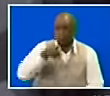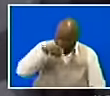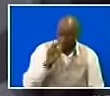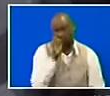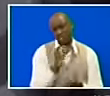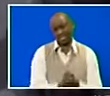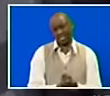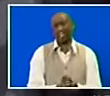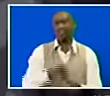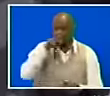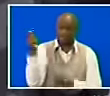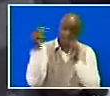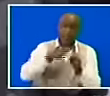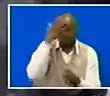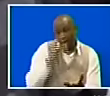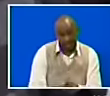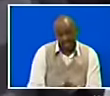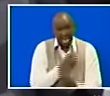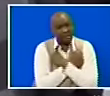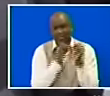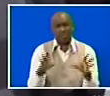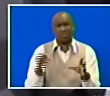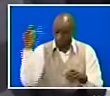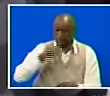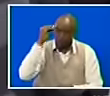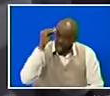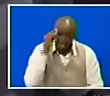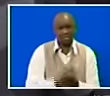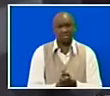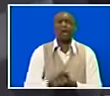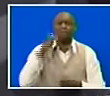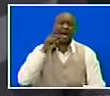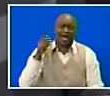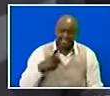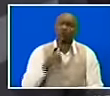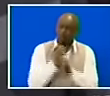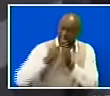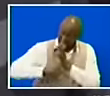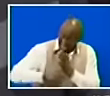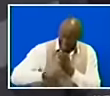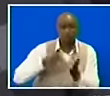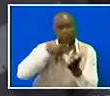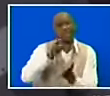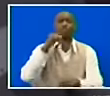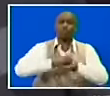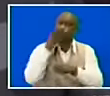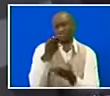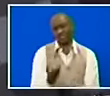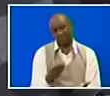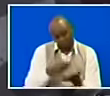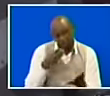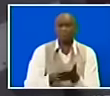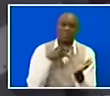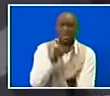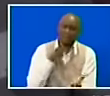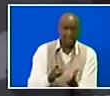ona ni nini kinawaleta hapa, sio mabenzi. Watasi, wanajidaidi sana kuona, wanafundisa wazazi wao.